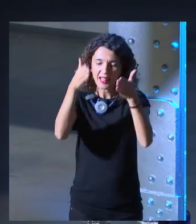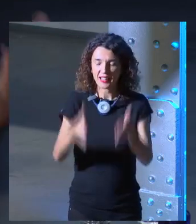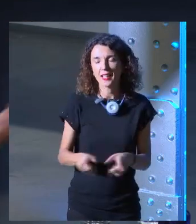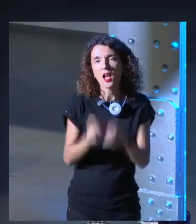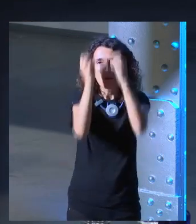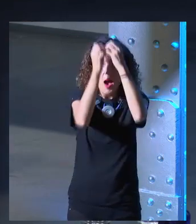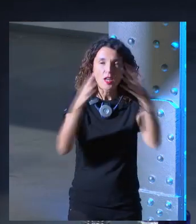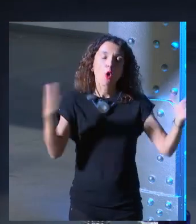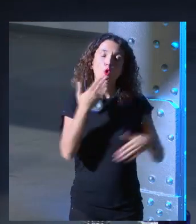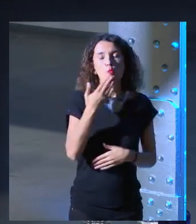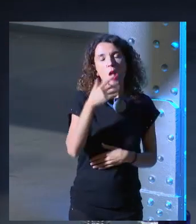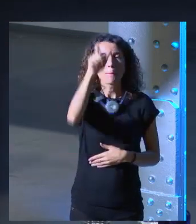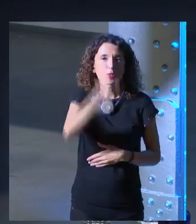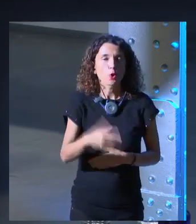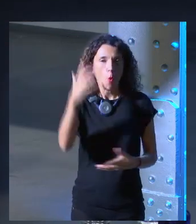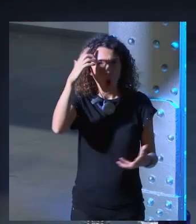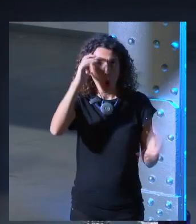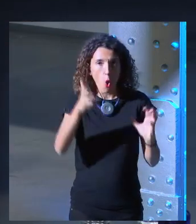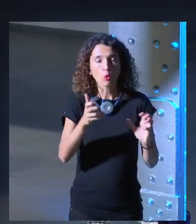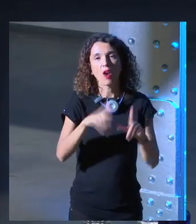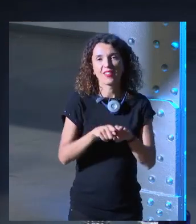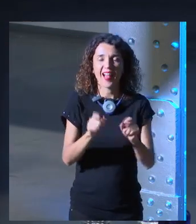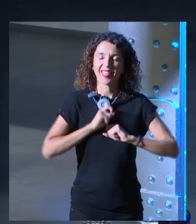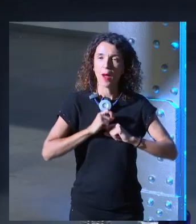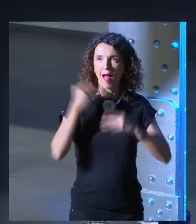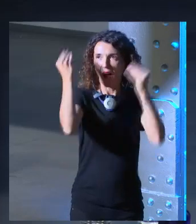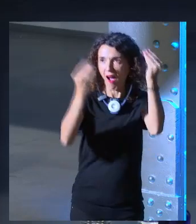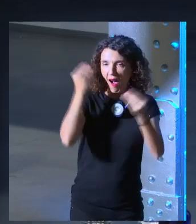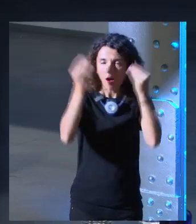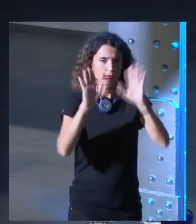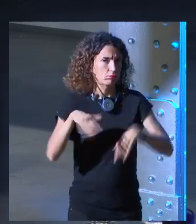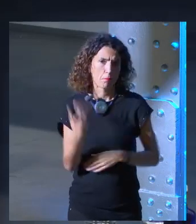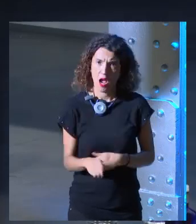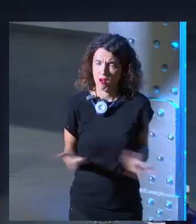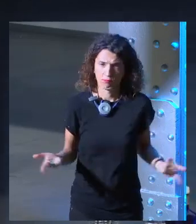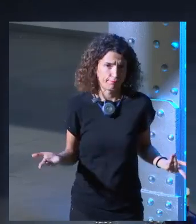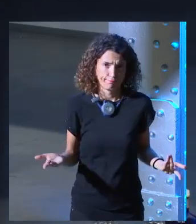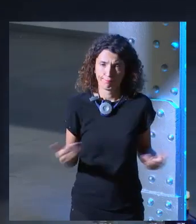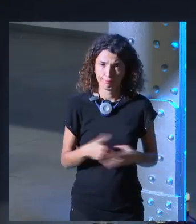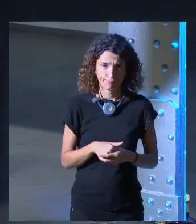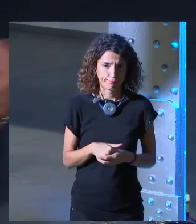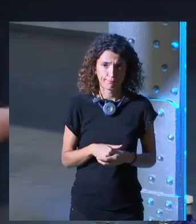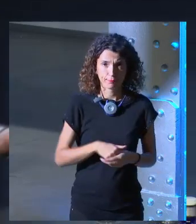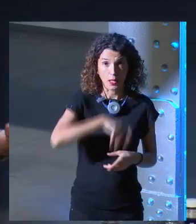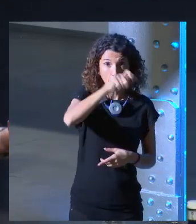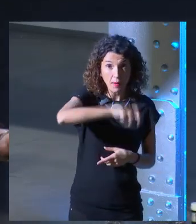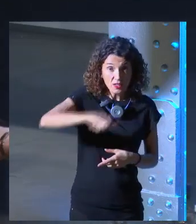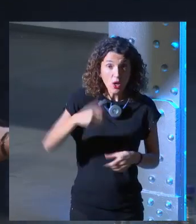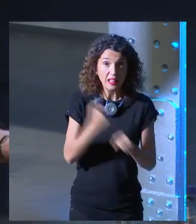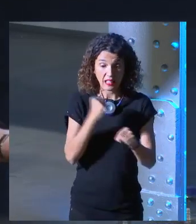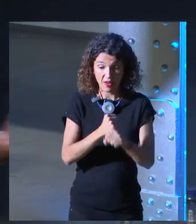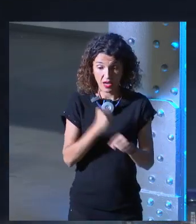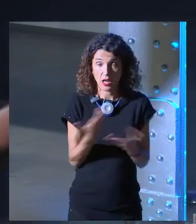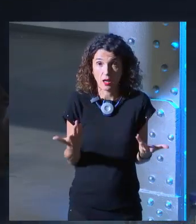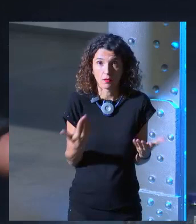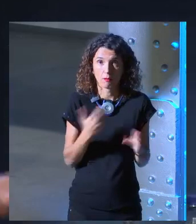play along with all of this, and actually it's very bad. It's bad for people who work in the arts at a high level, and it's bad for us,